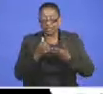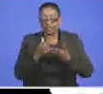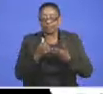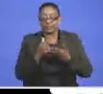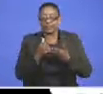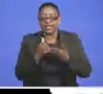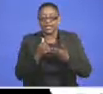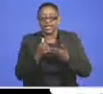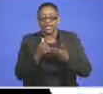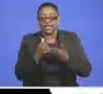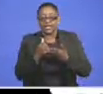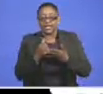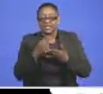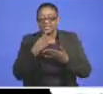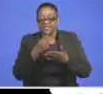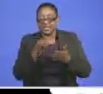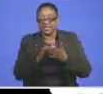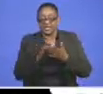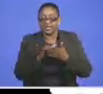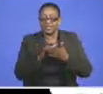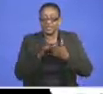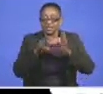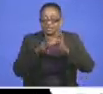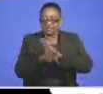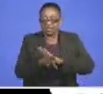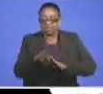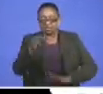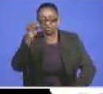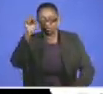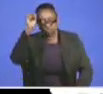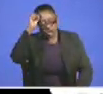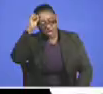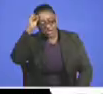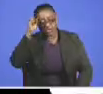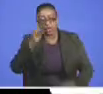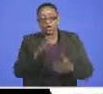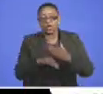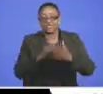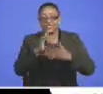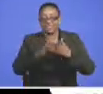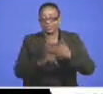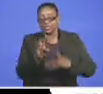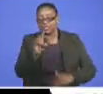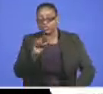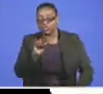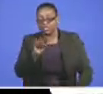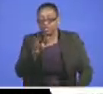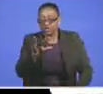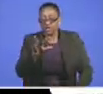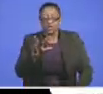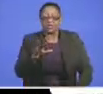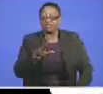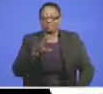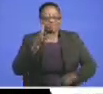accused of intentionally and unlawfully causing the death of Strawn on December 23rd. The